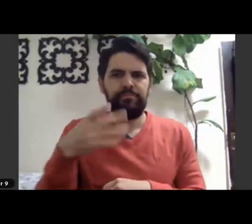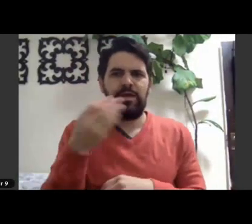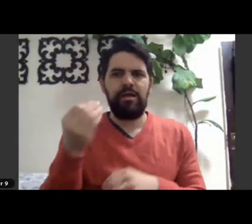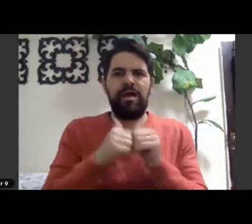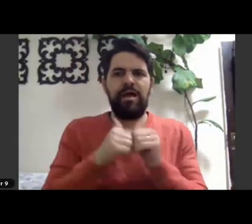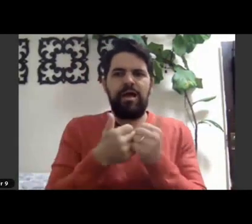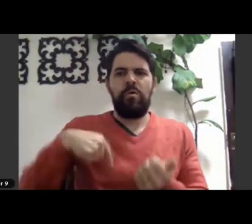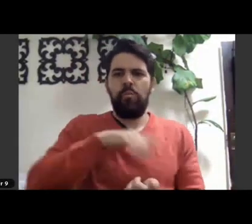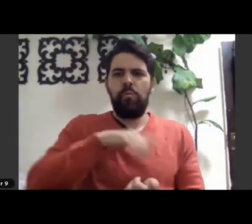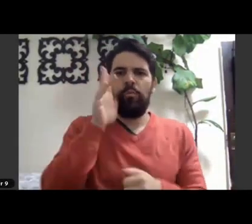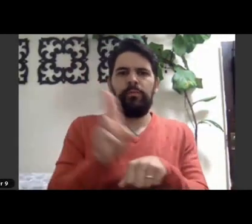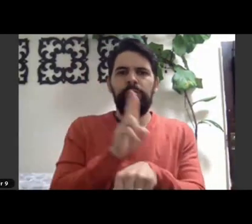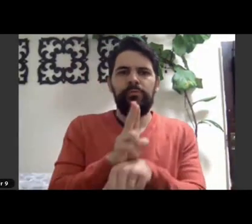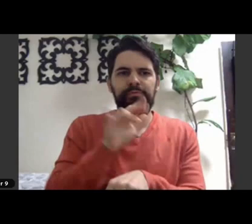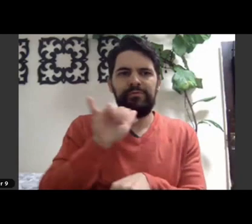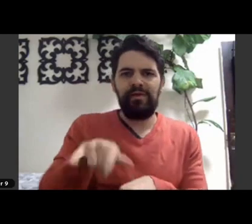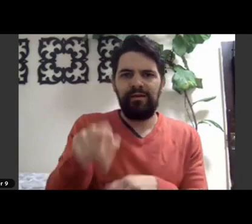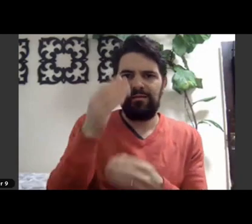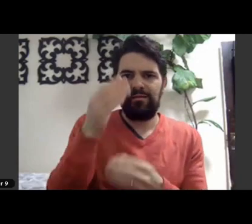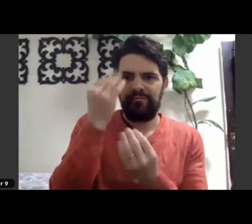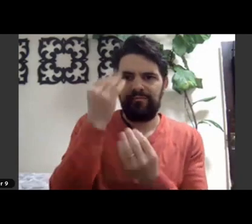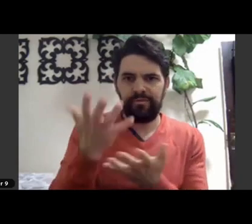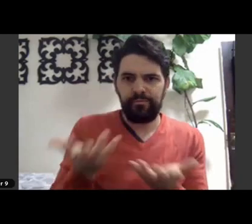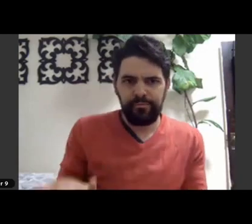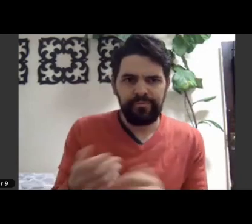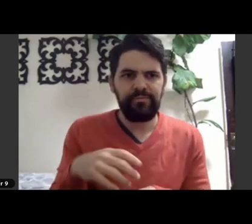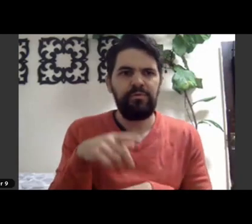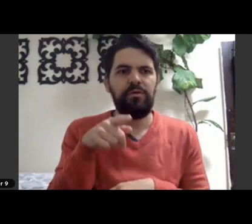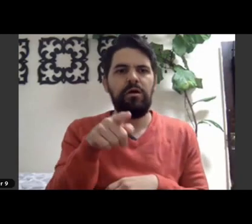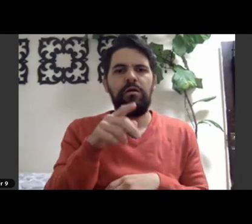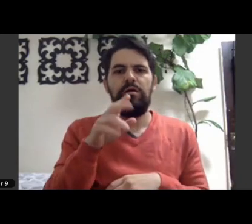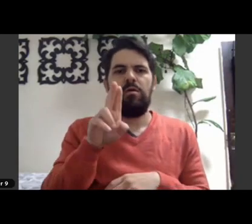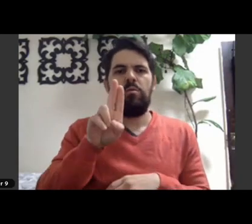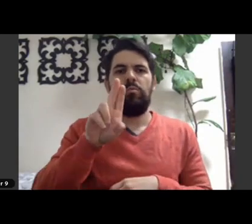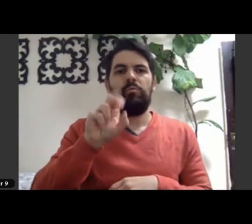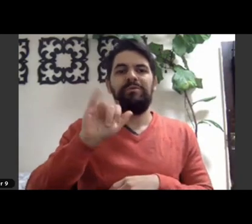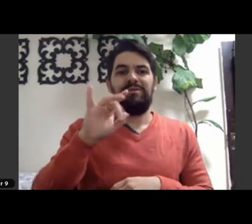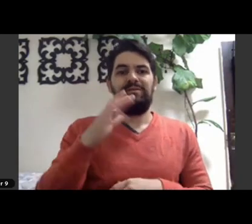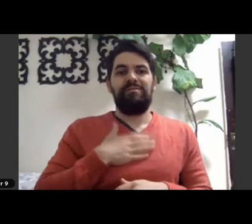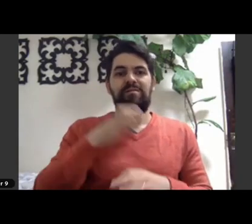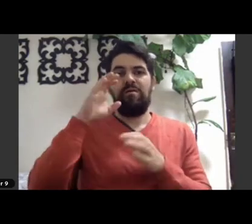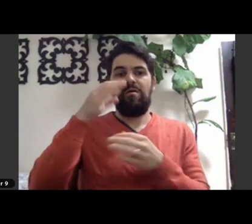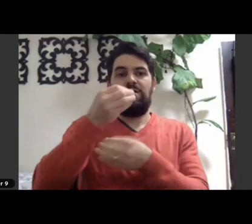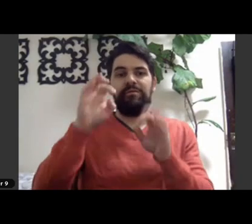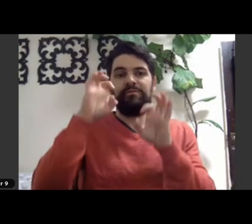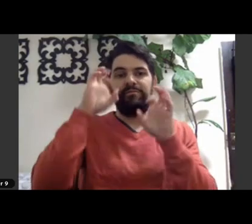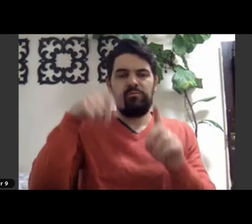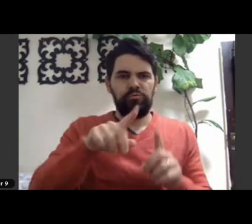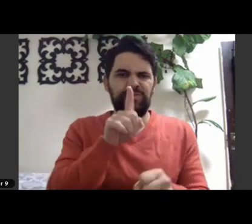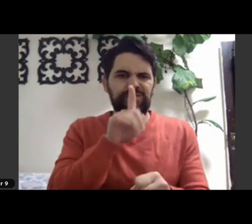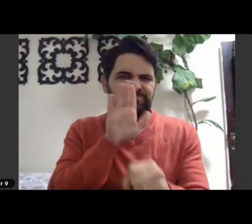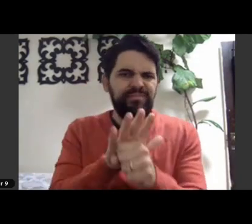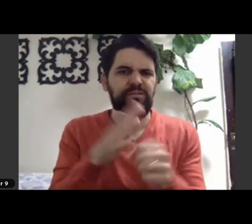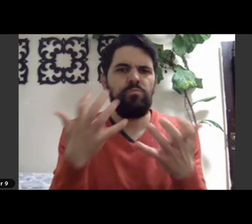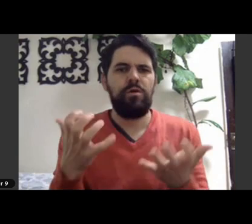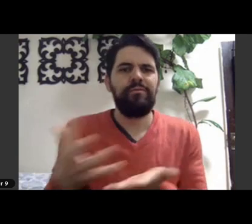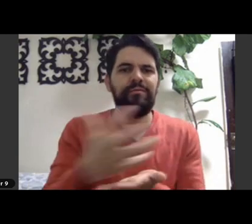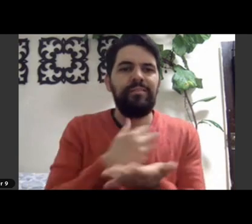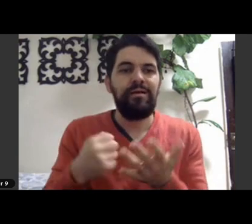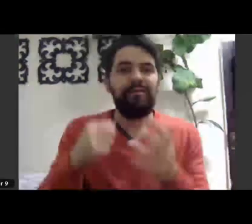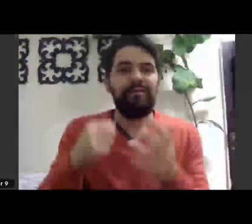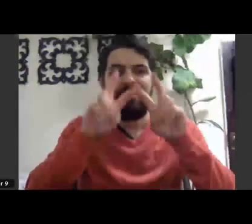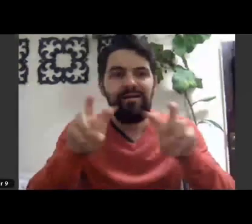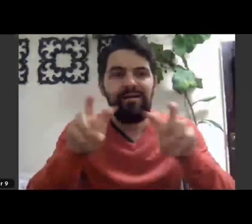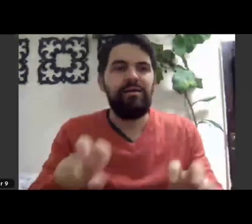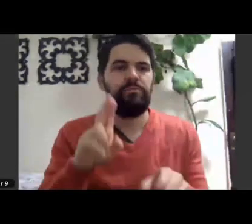Now, you might wonder why USAID started this DEEP project and how we plan to use this information.